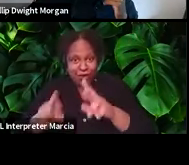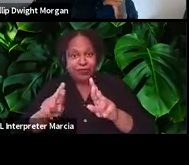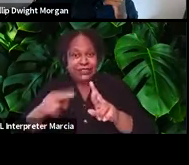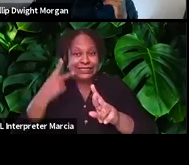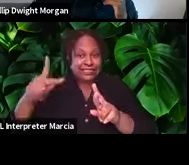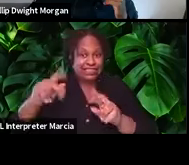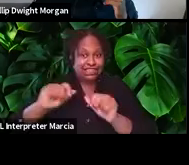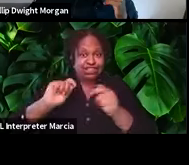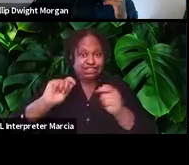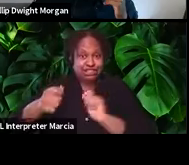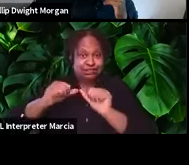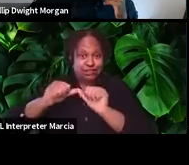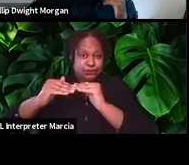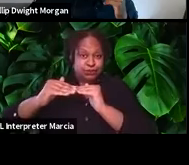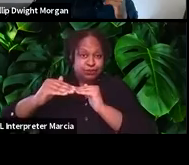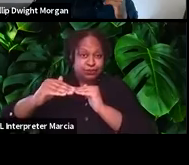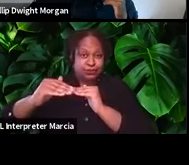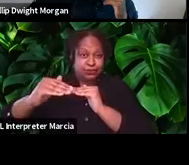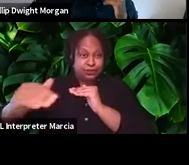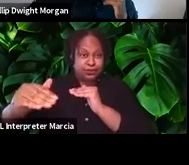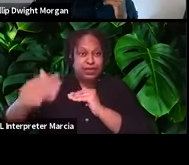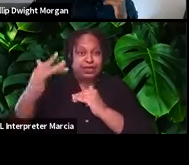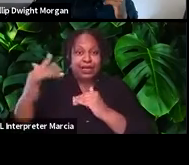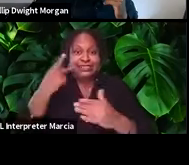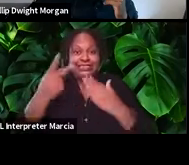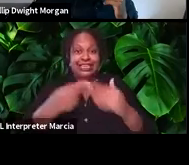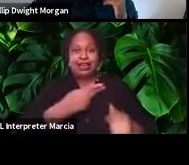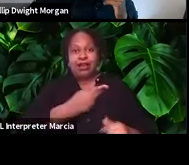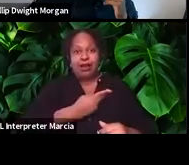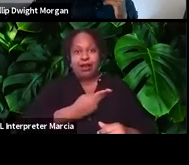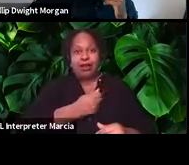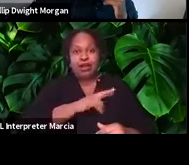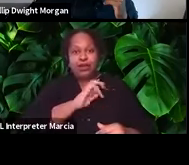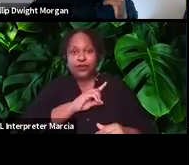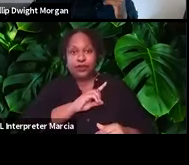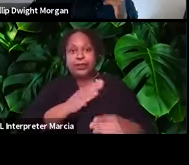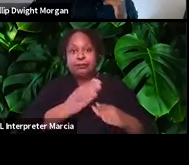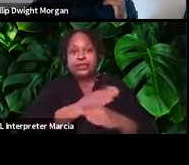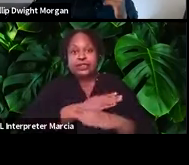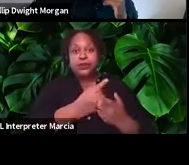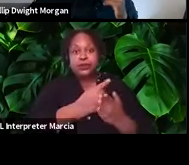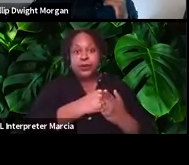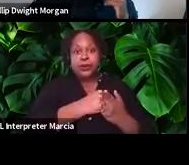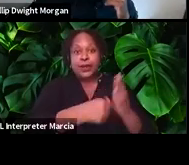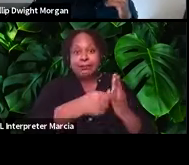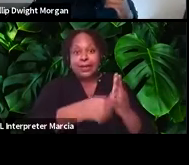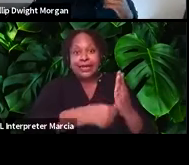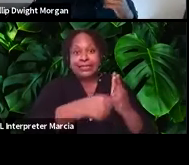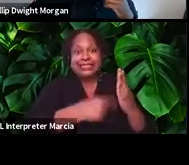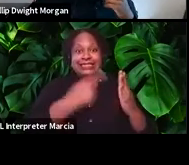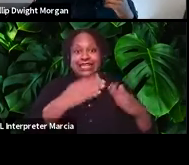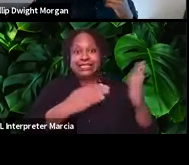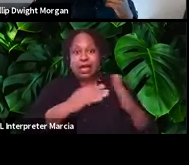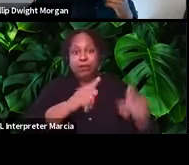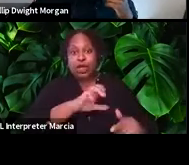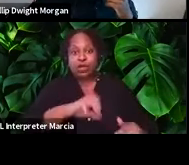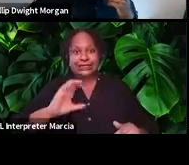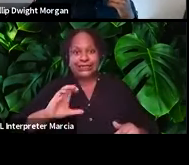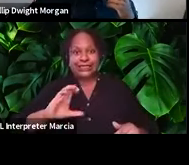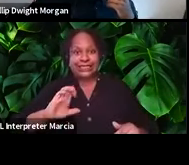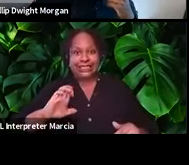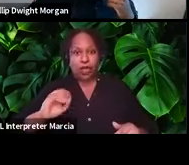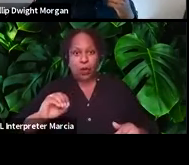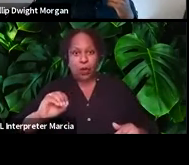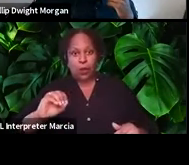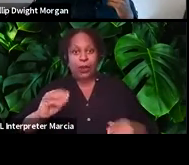sustainable change so that when I look at my Harvard Business Review magazine and look at the top 100 CEOs, I could